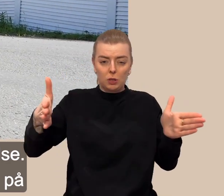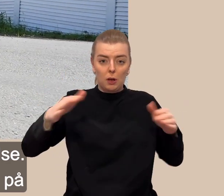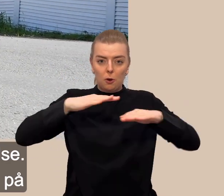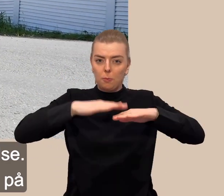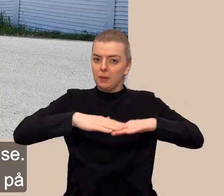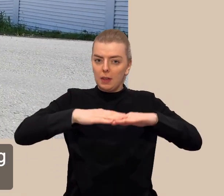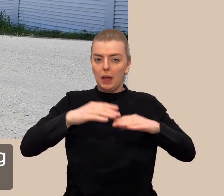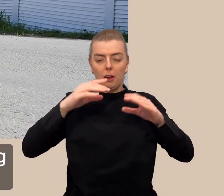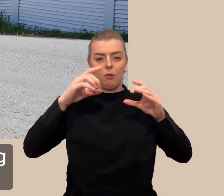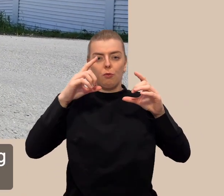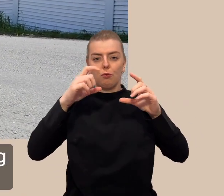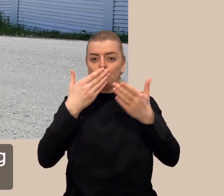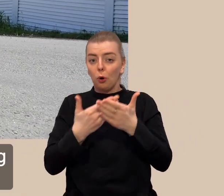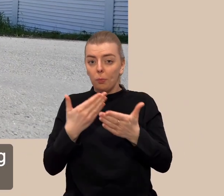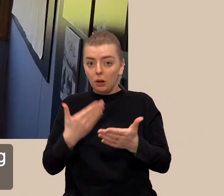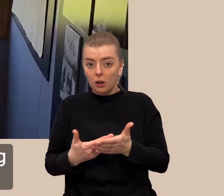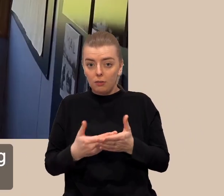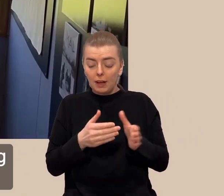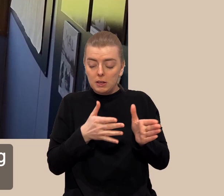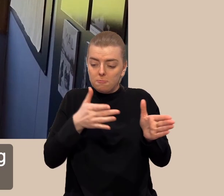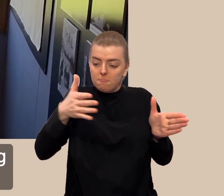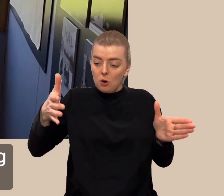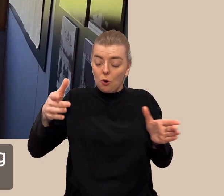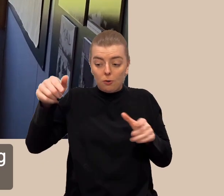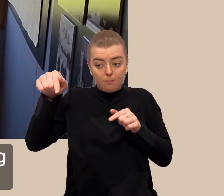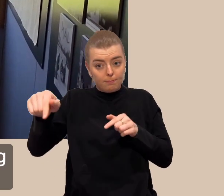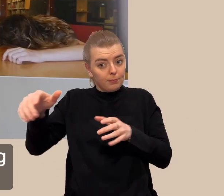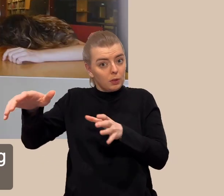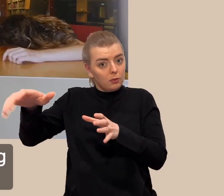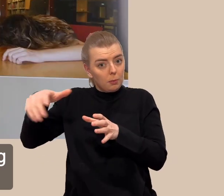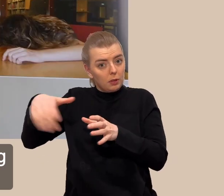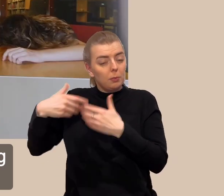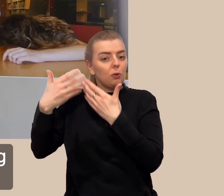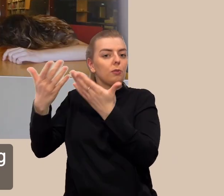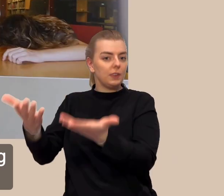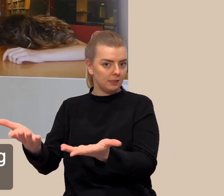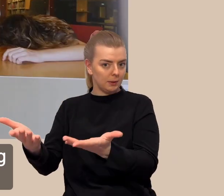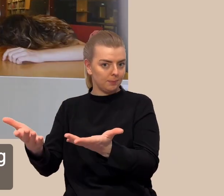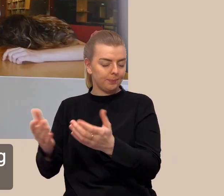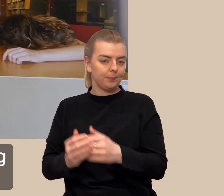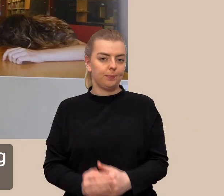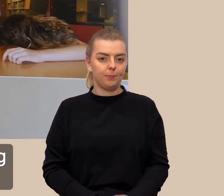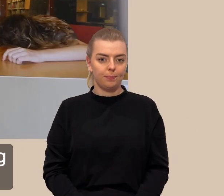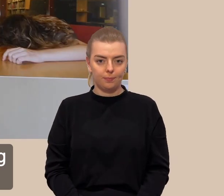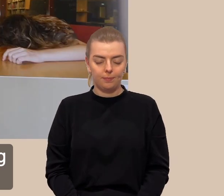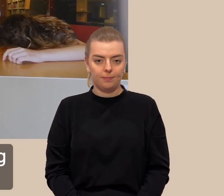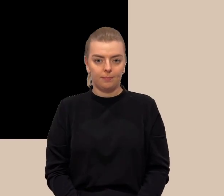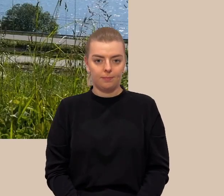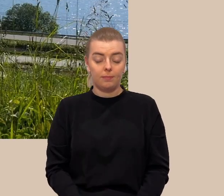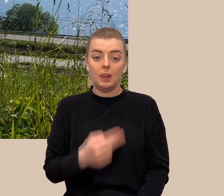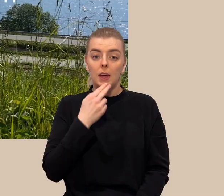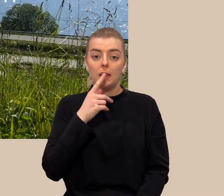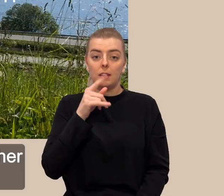based around various photography tasks and the work is also collected and exhibited towards the end of the week.